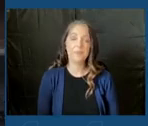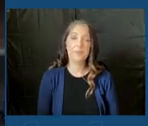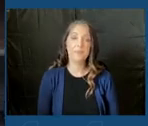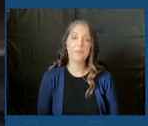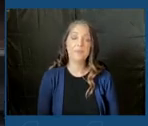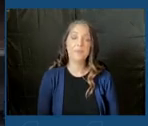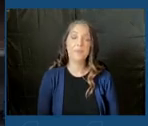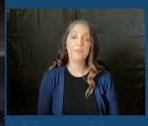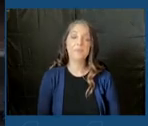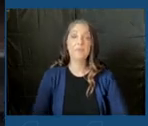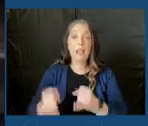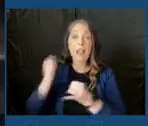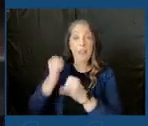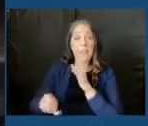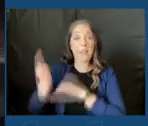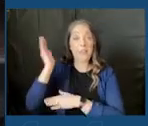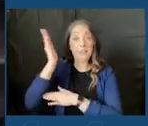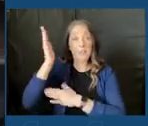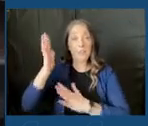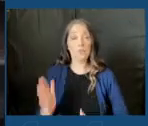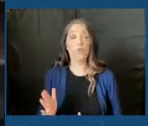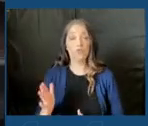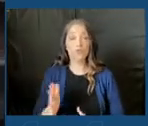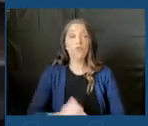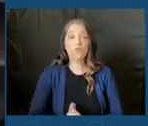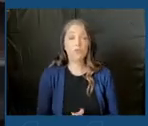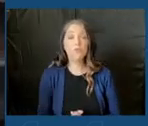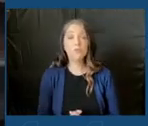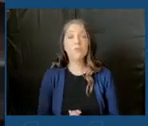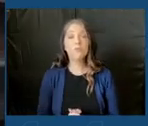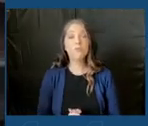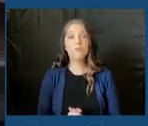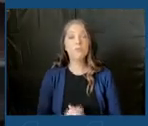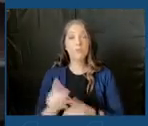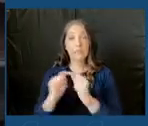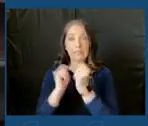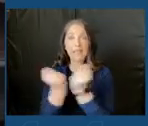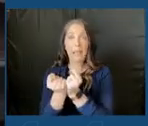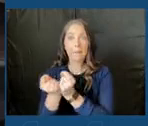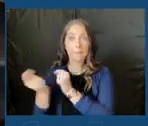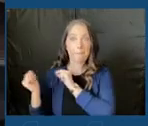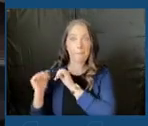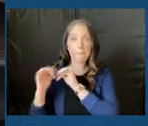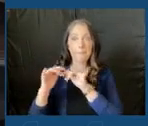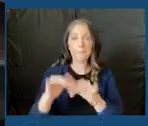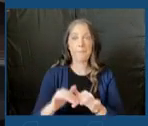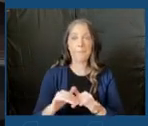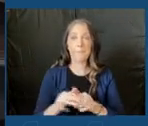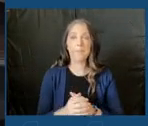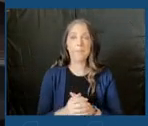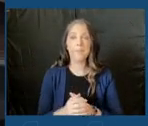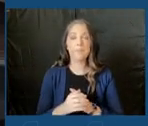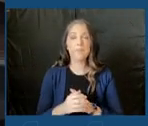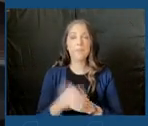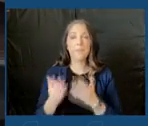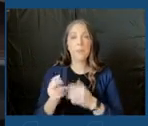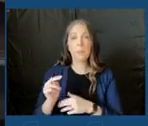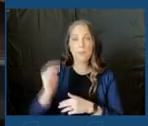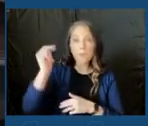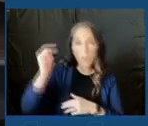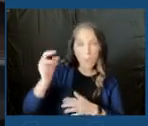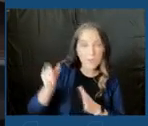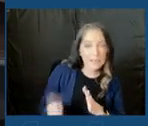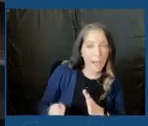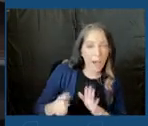The last speaker came with a team. On some blocks north or south from here, they might be called the posse, but